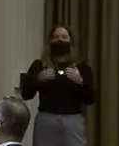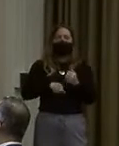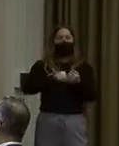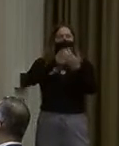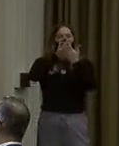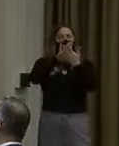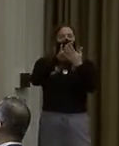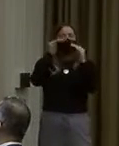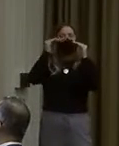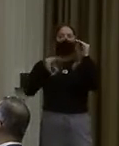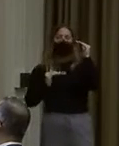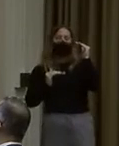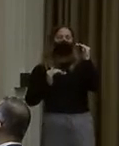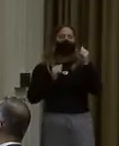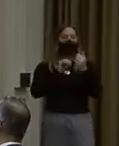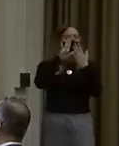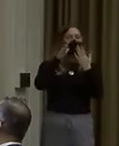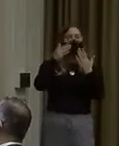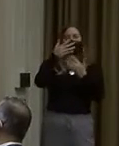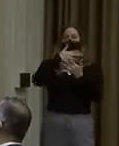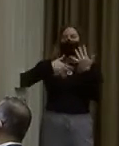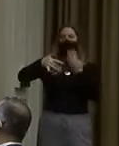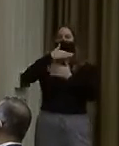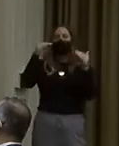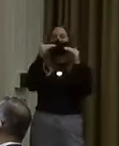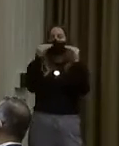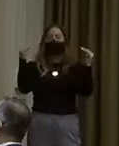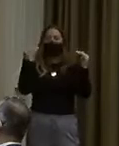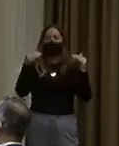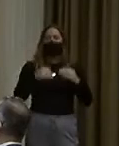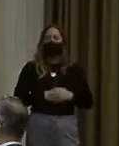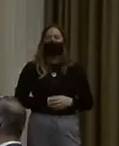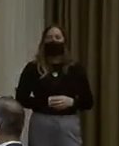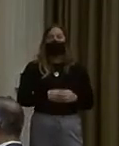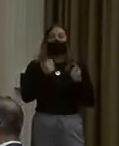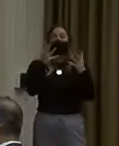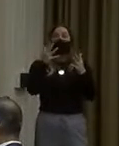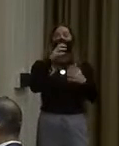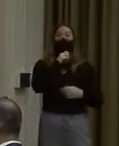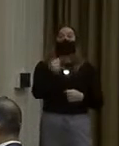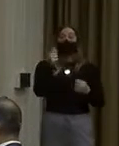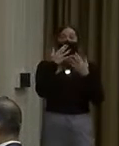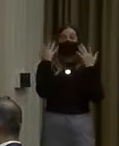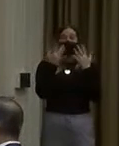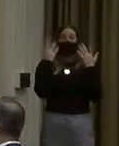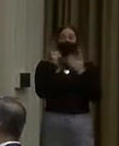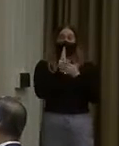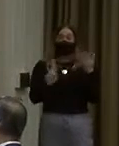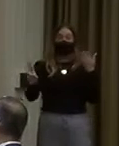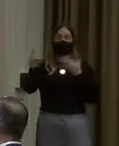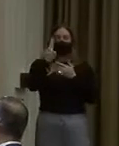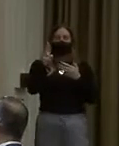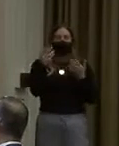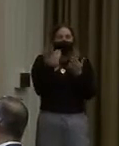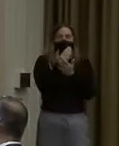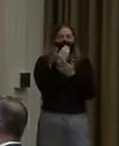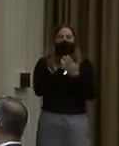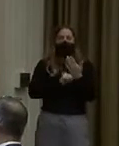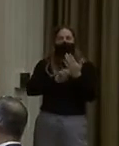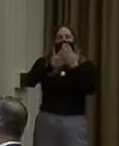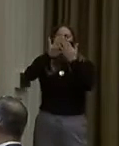change, global health, and social justice. Many age-friendly universities are taking an even more innovative approach that extends